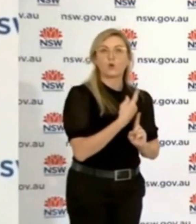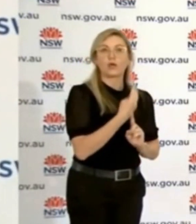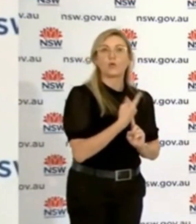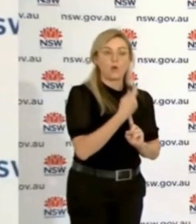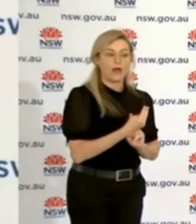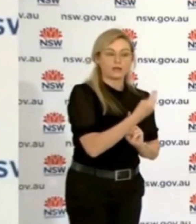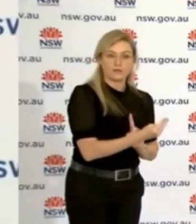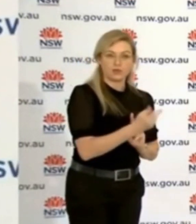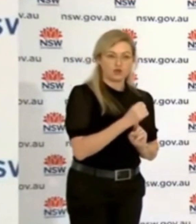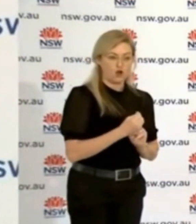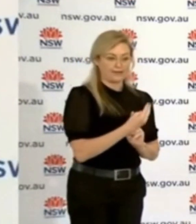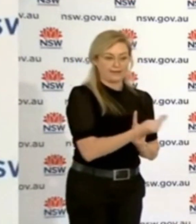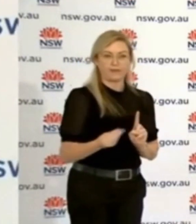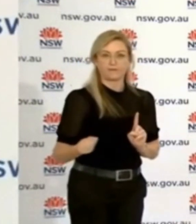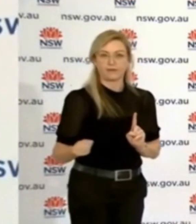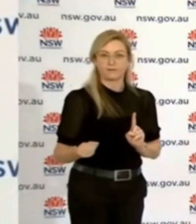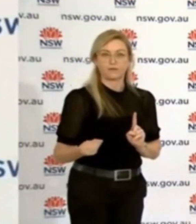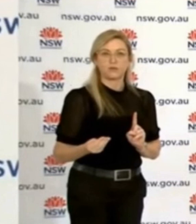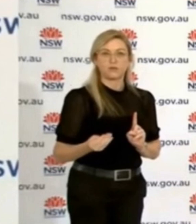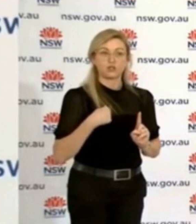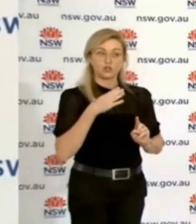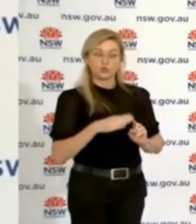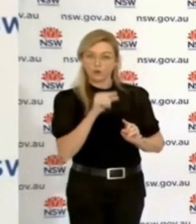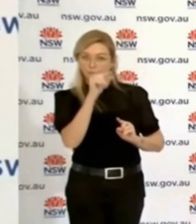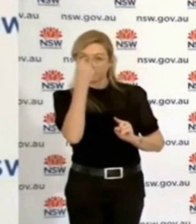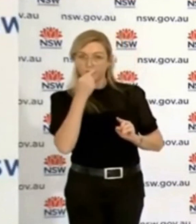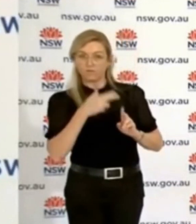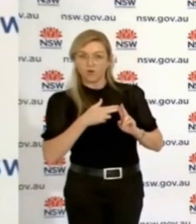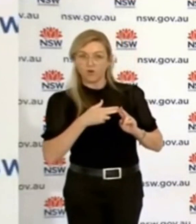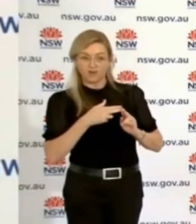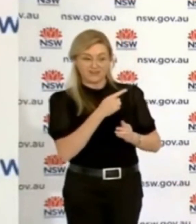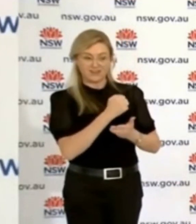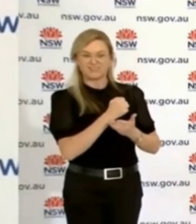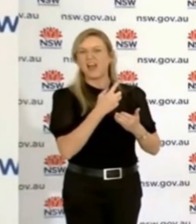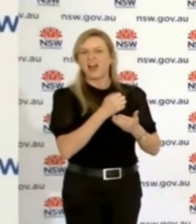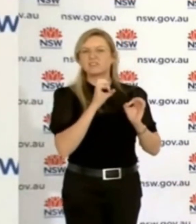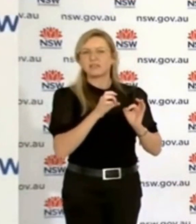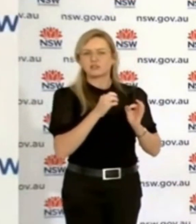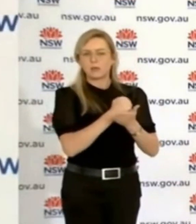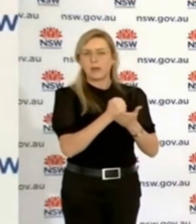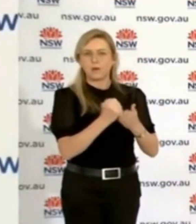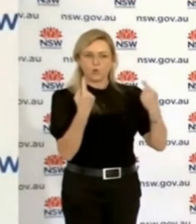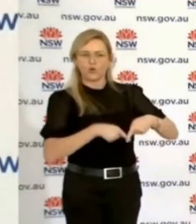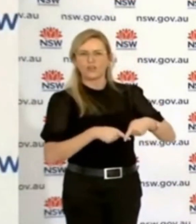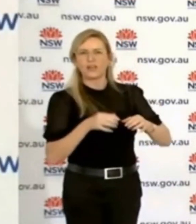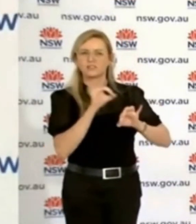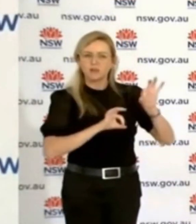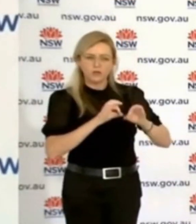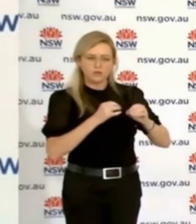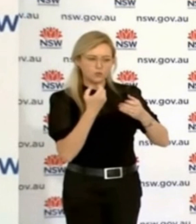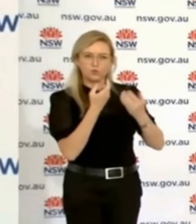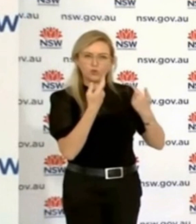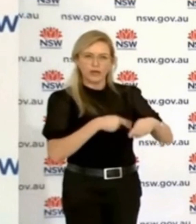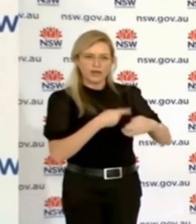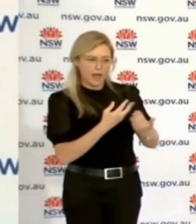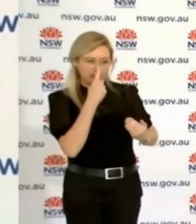case numbers down, But is the preference and to get the R rate below 1? yes, that's what our aim is. We will not see declining case numbers if your R